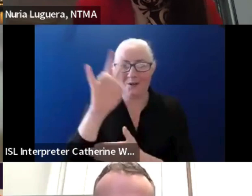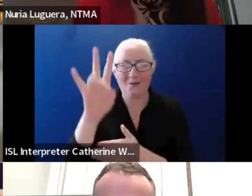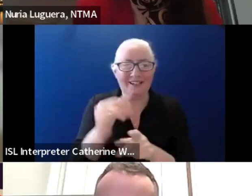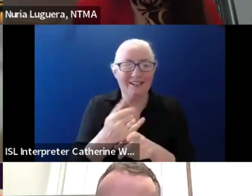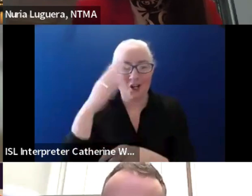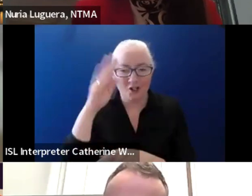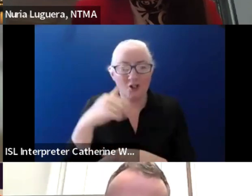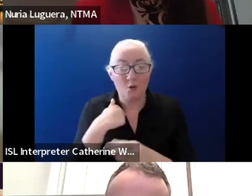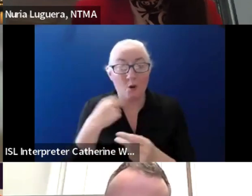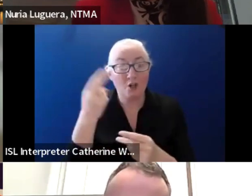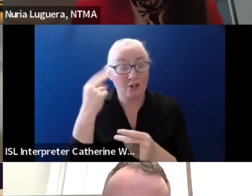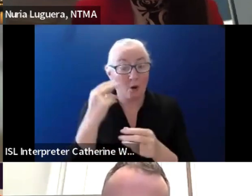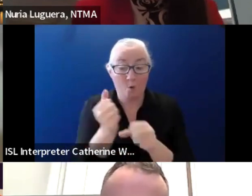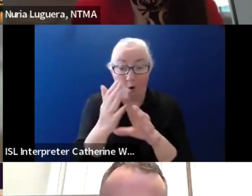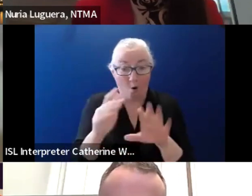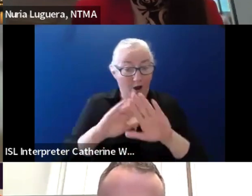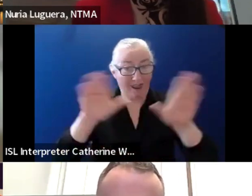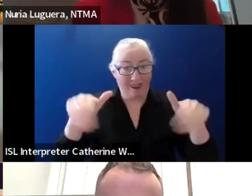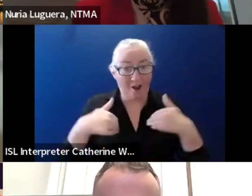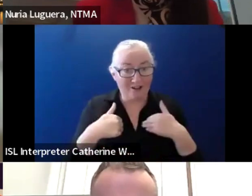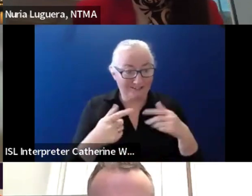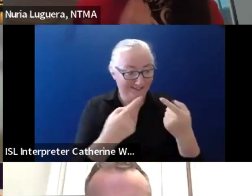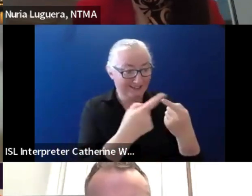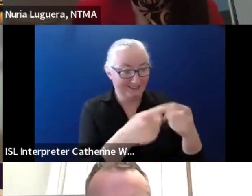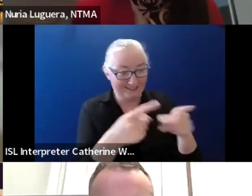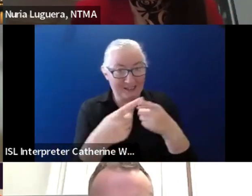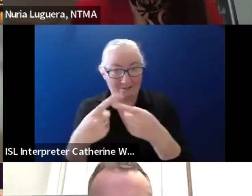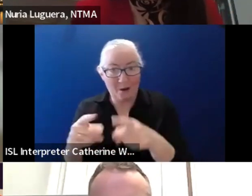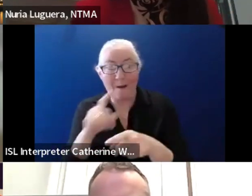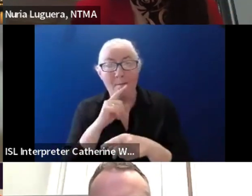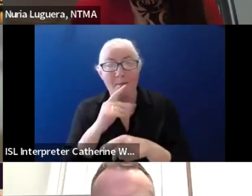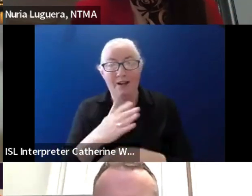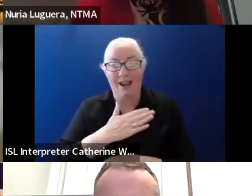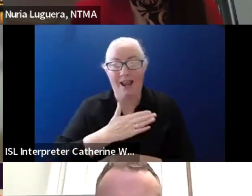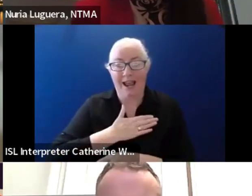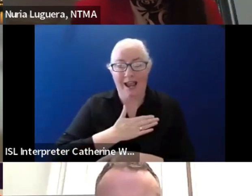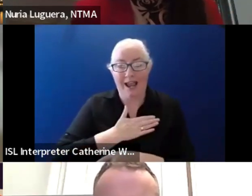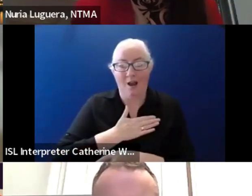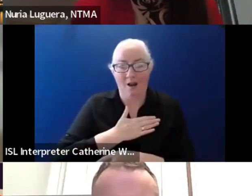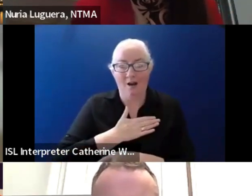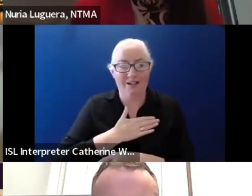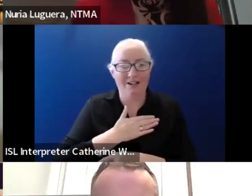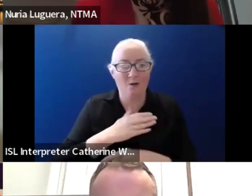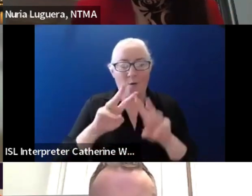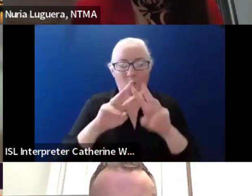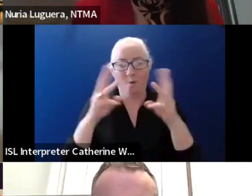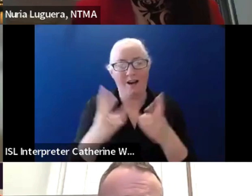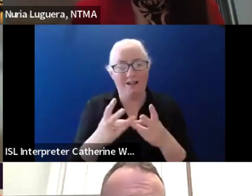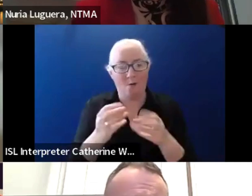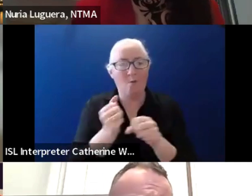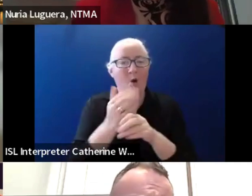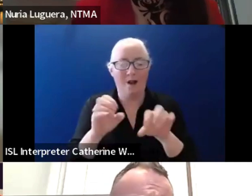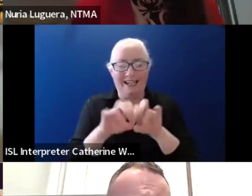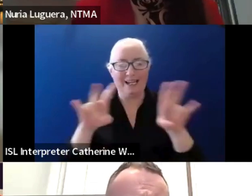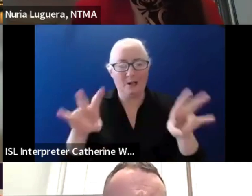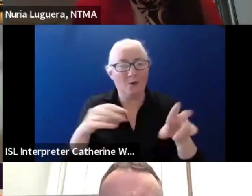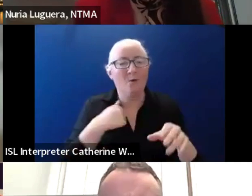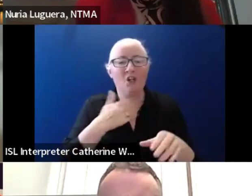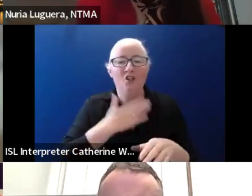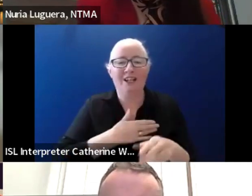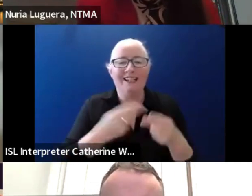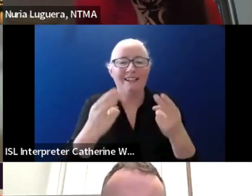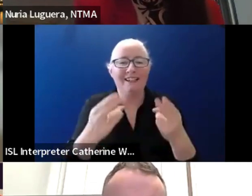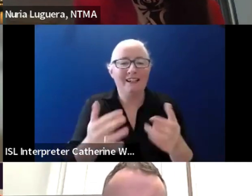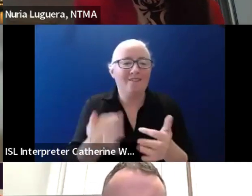to understand we are all different, but in our core, we are all equal. Just find a way to communicate between